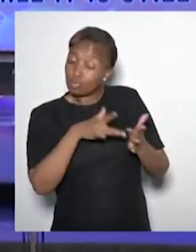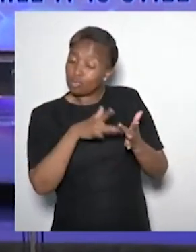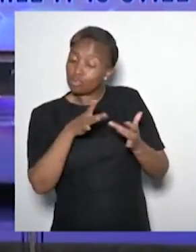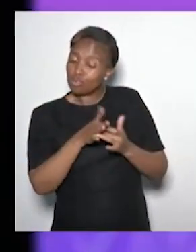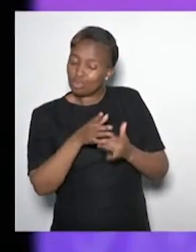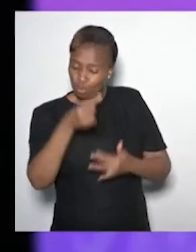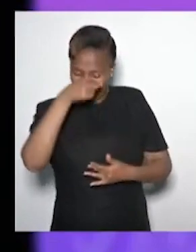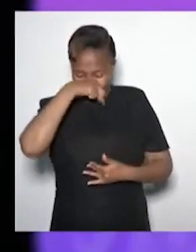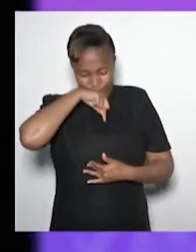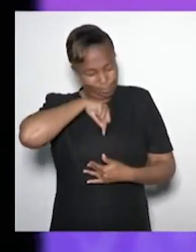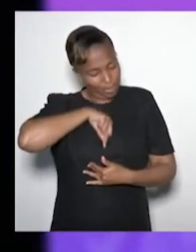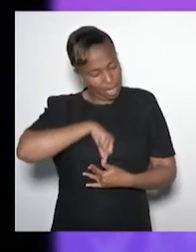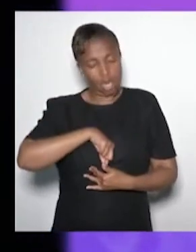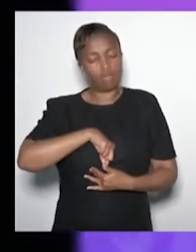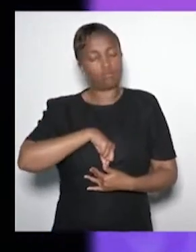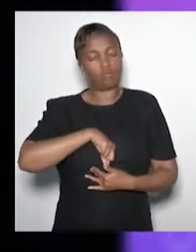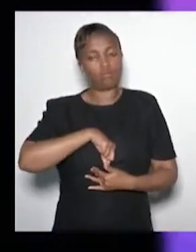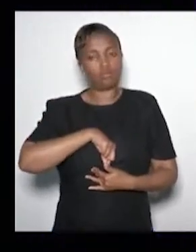who is in us.